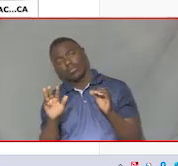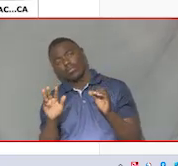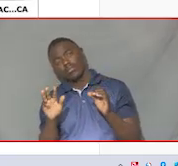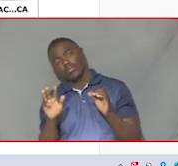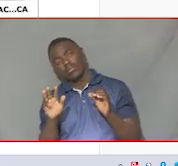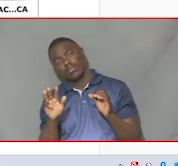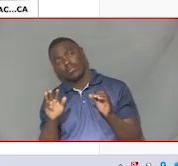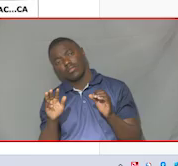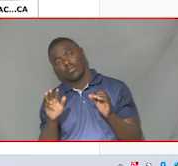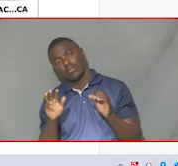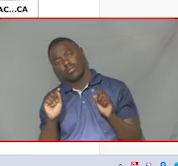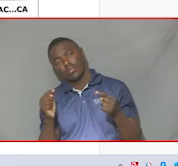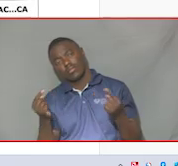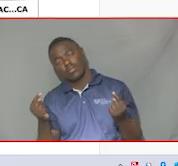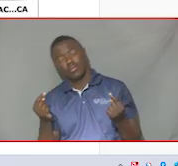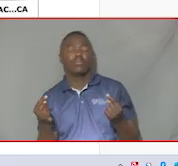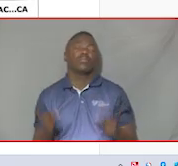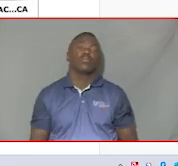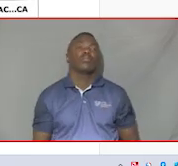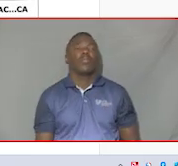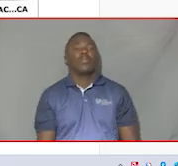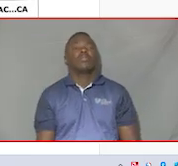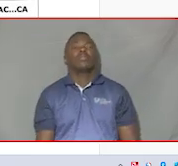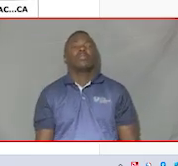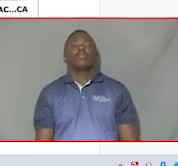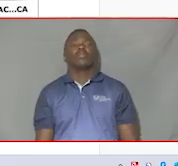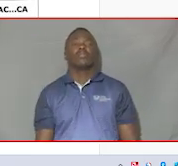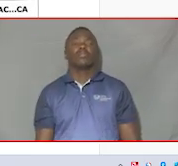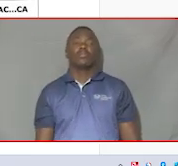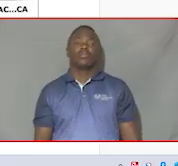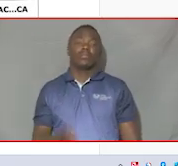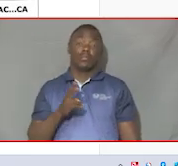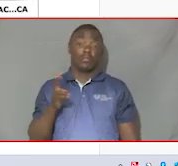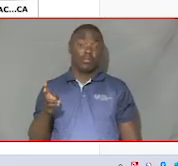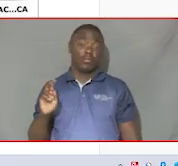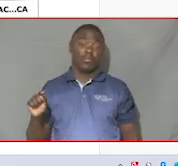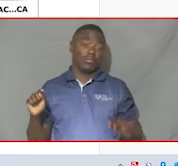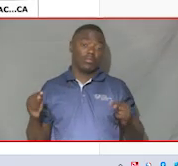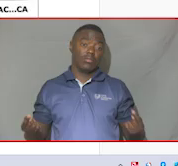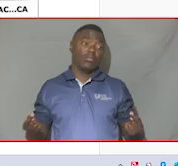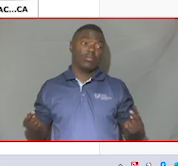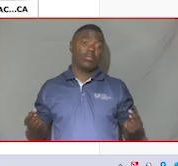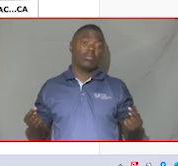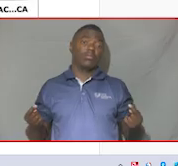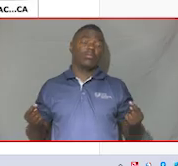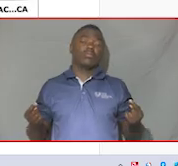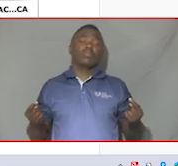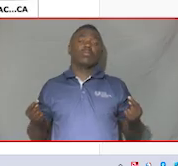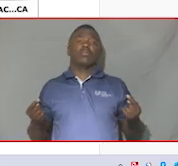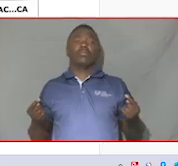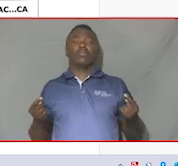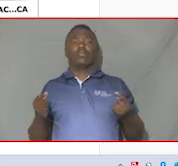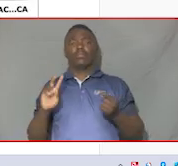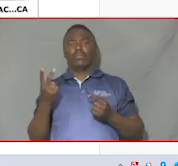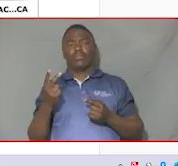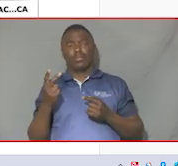that I can place in the first position. And numbers cannot be repeated. So there's any 8 numbers can take the second